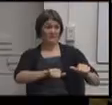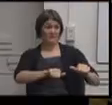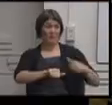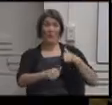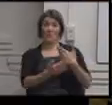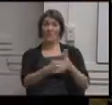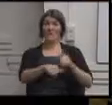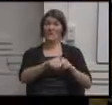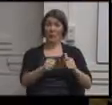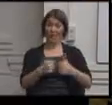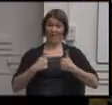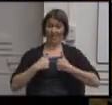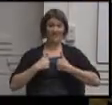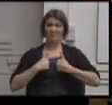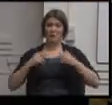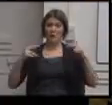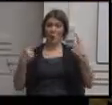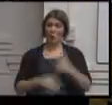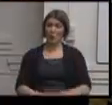closed.